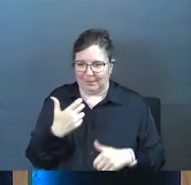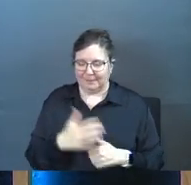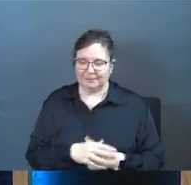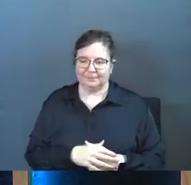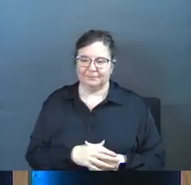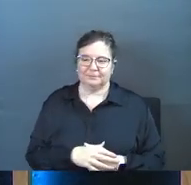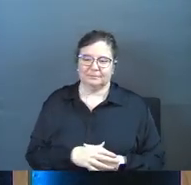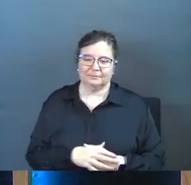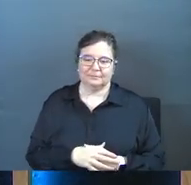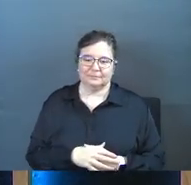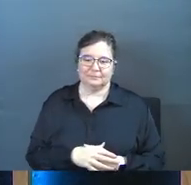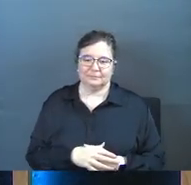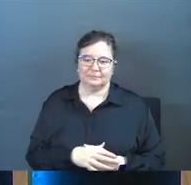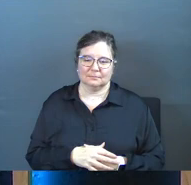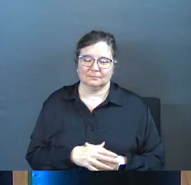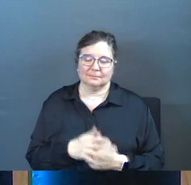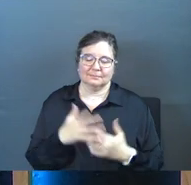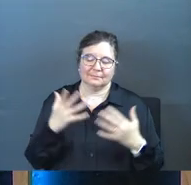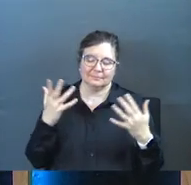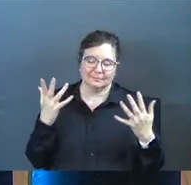problem?